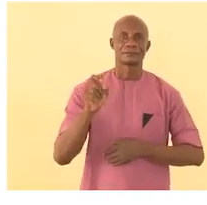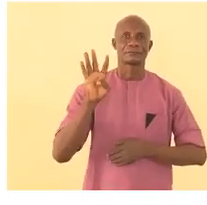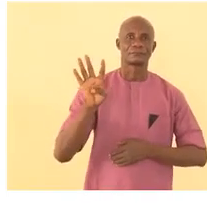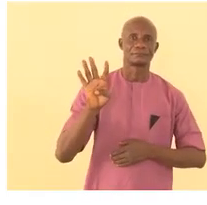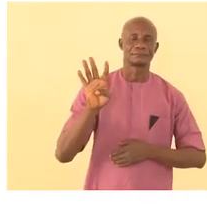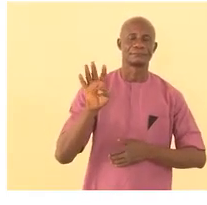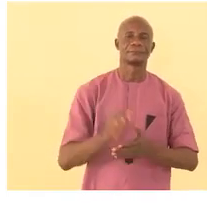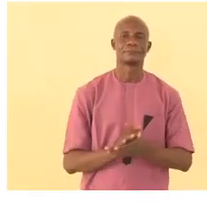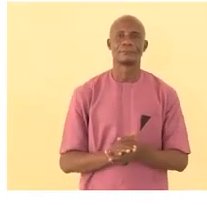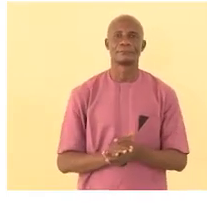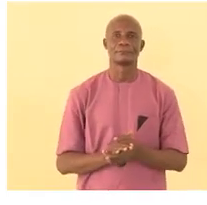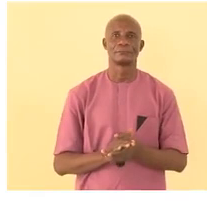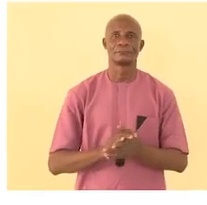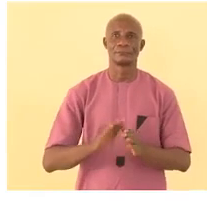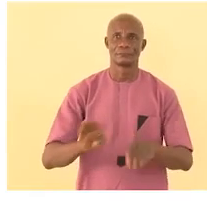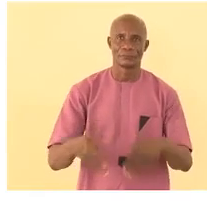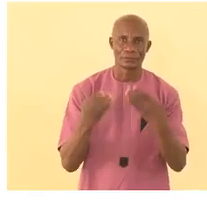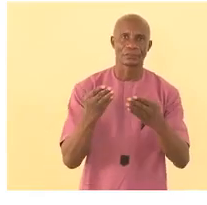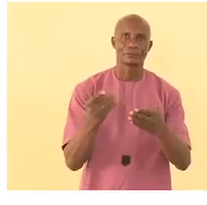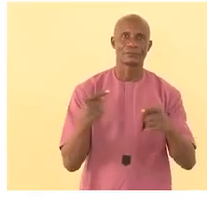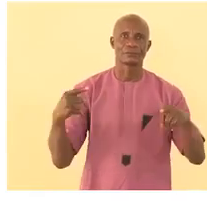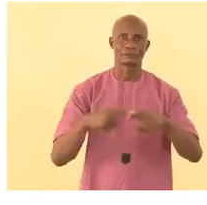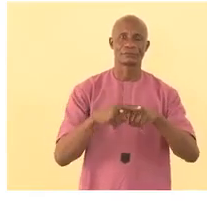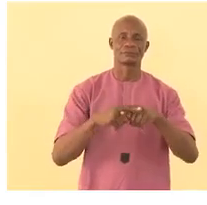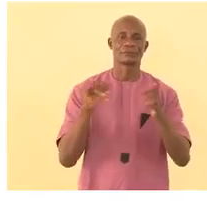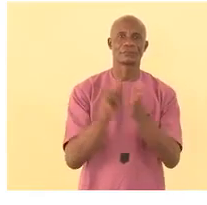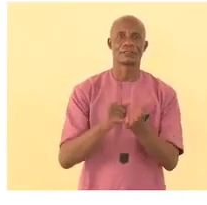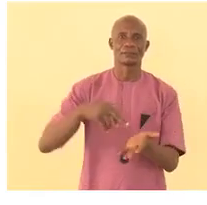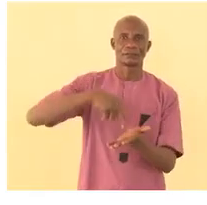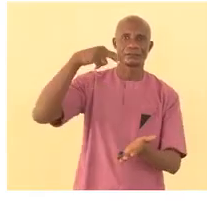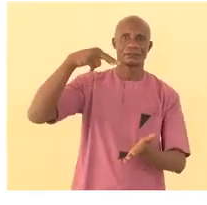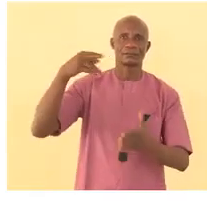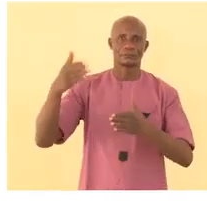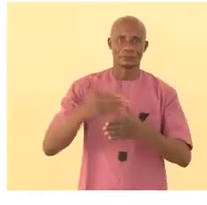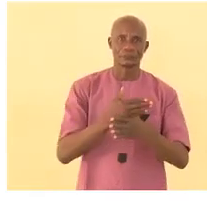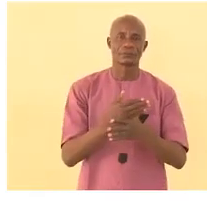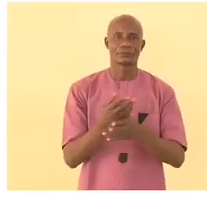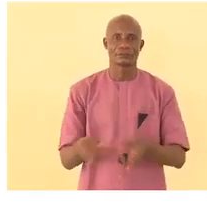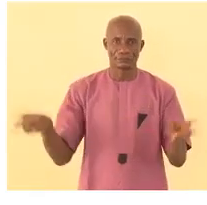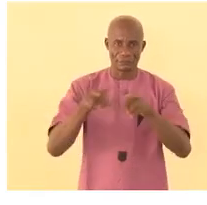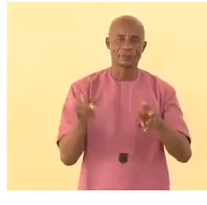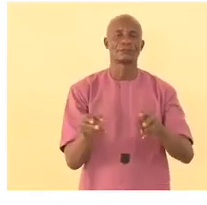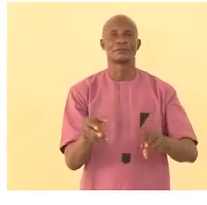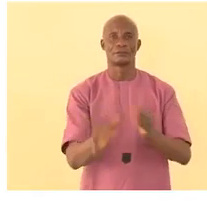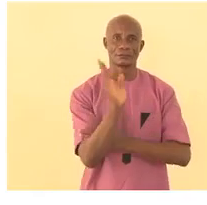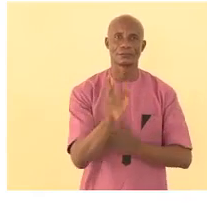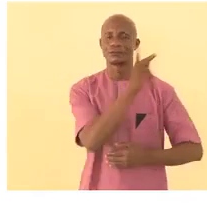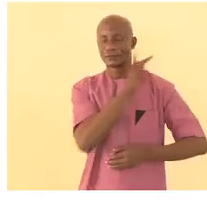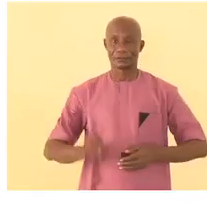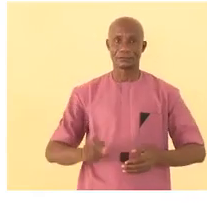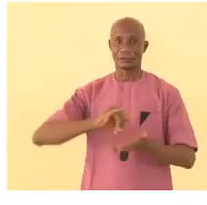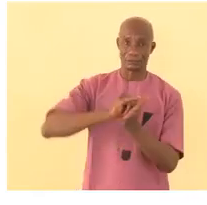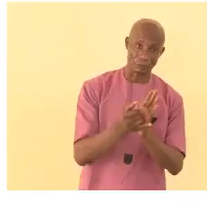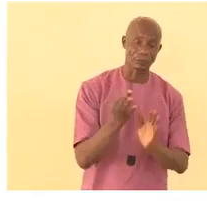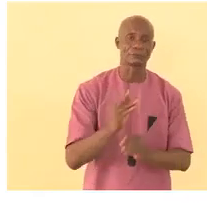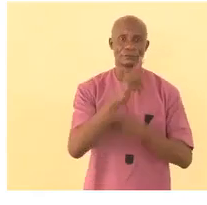Question 4. Given the conflicts that often arise between the values of God's kingdom and those of the